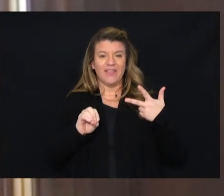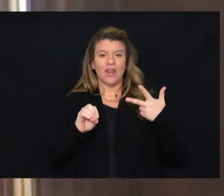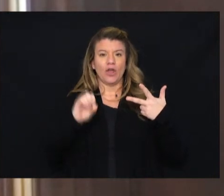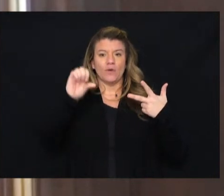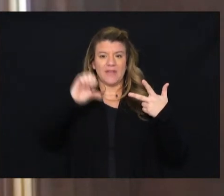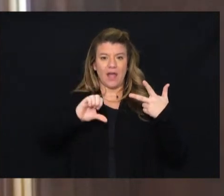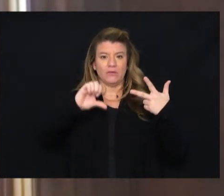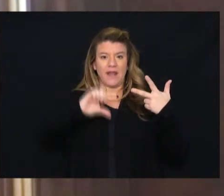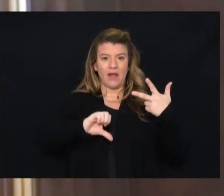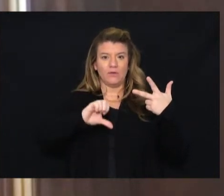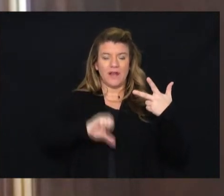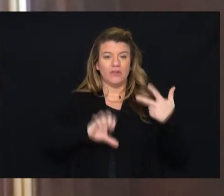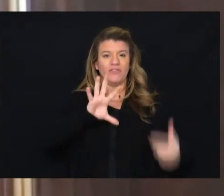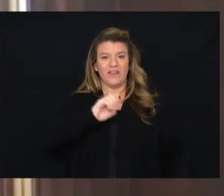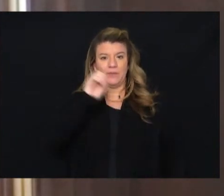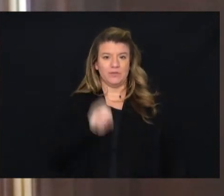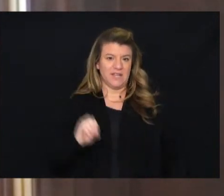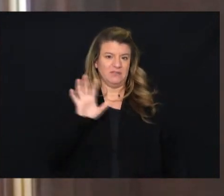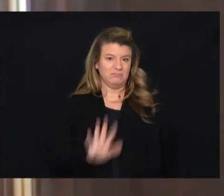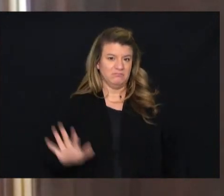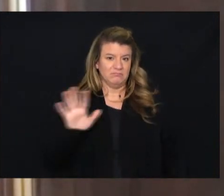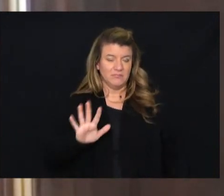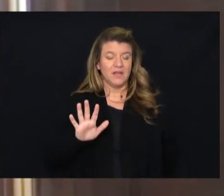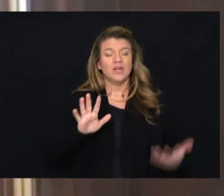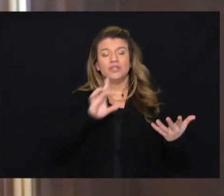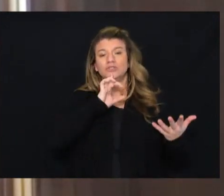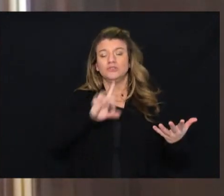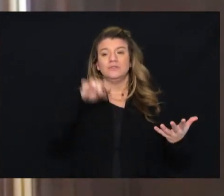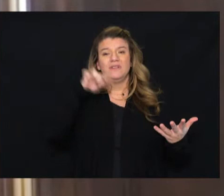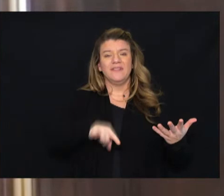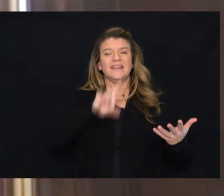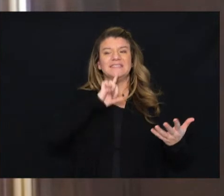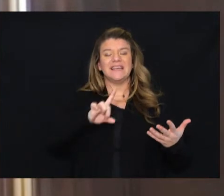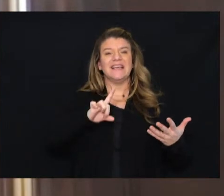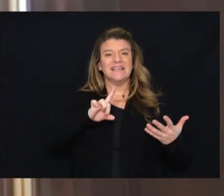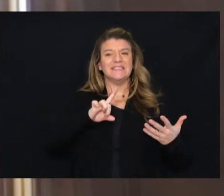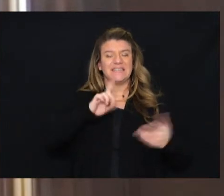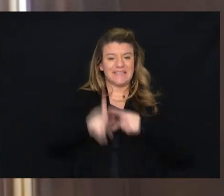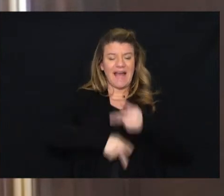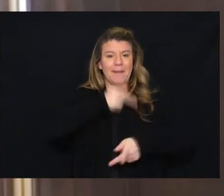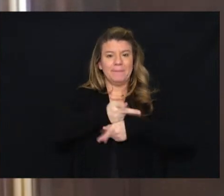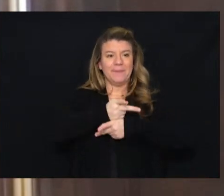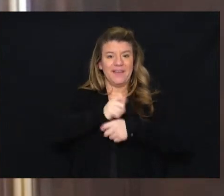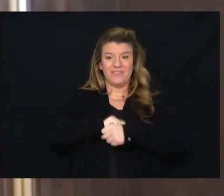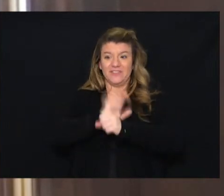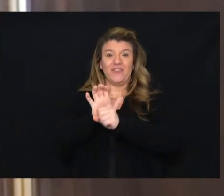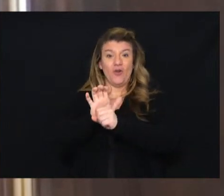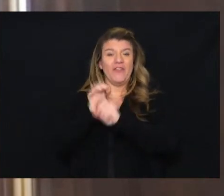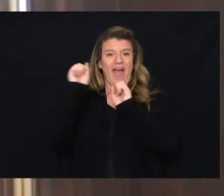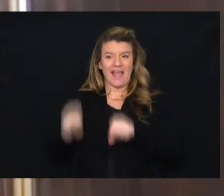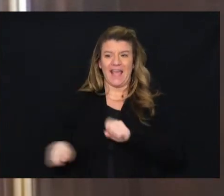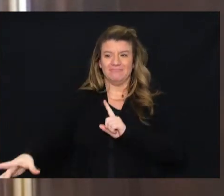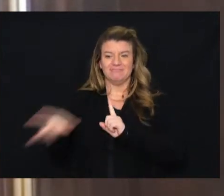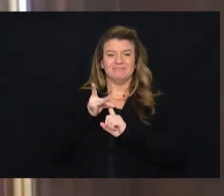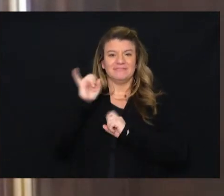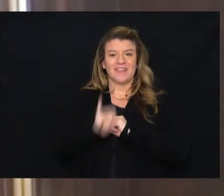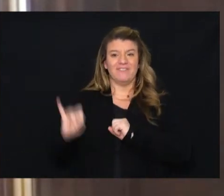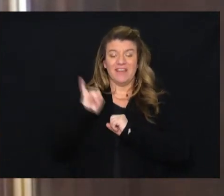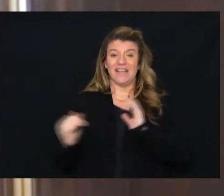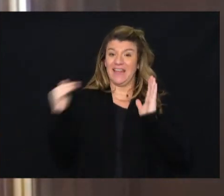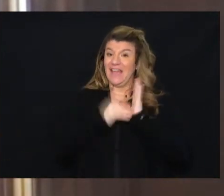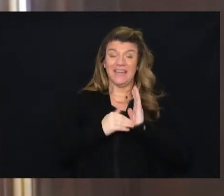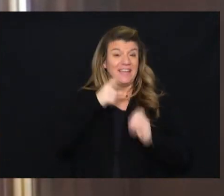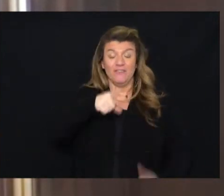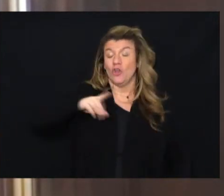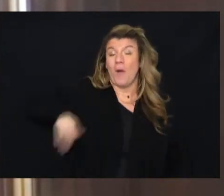the low 50% or so. So this is a variant that can certainly reinfect people who have either not been